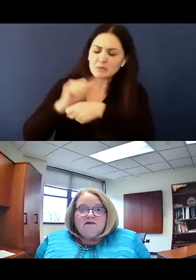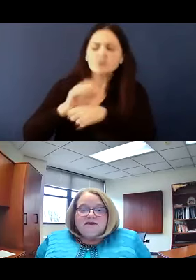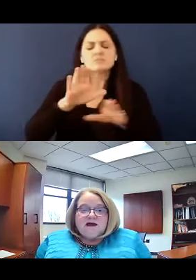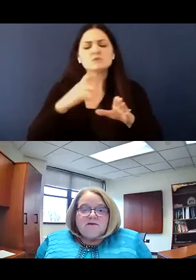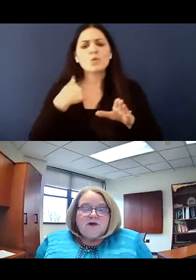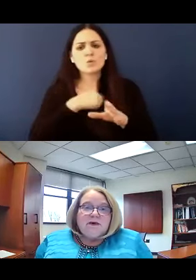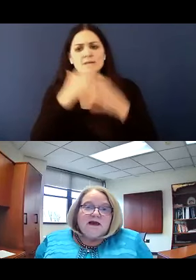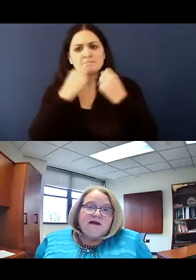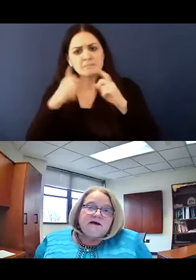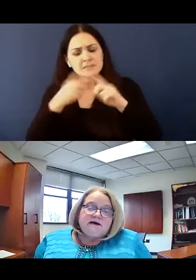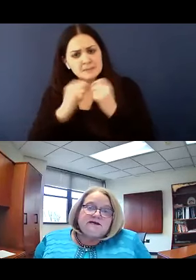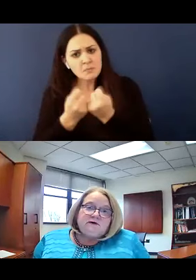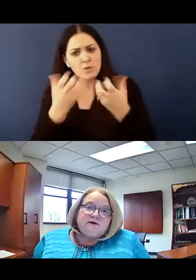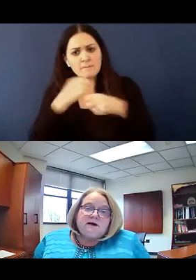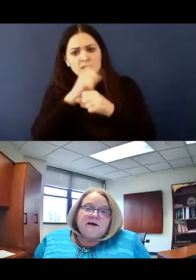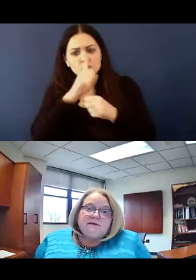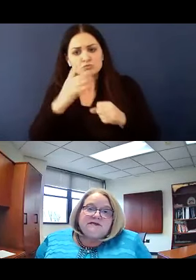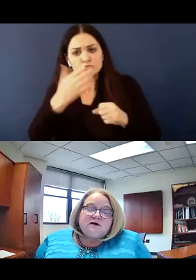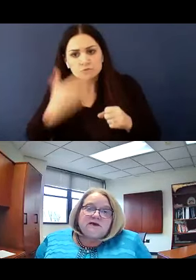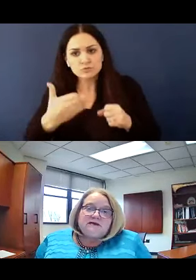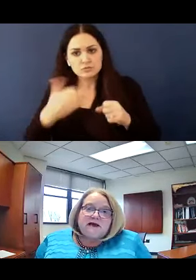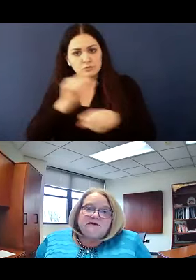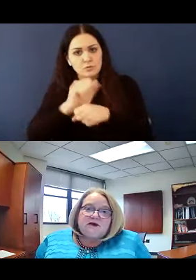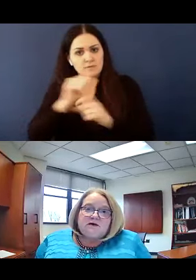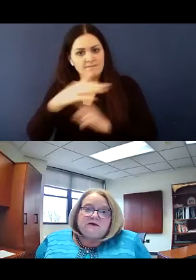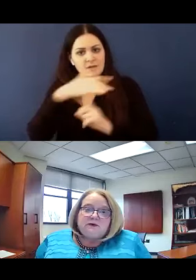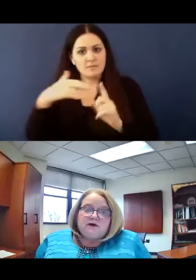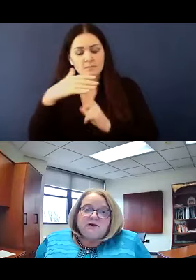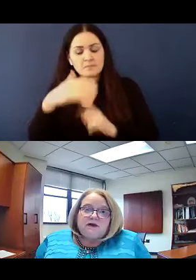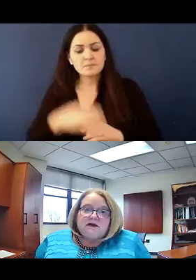environment. Every time we add a different skill mix